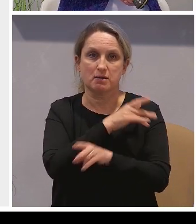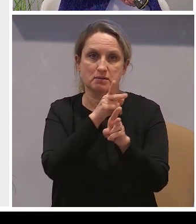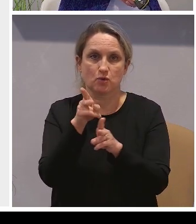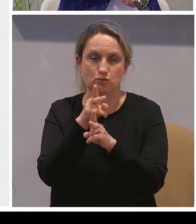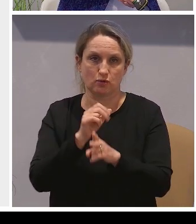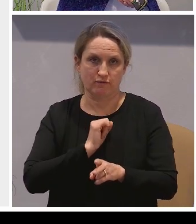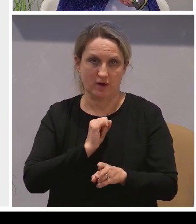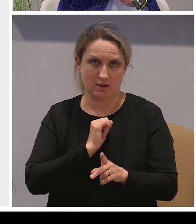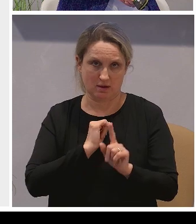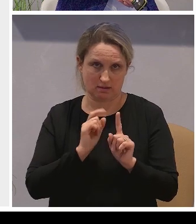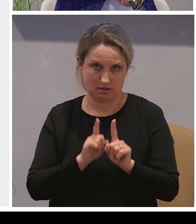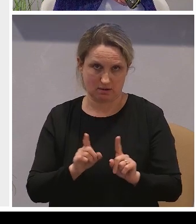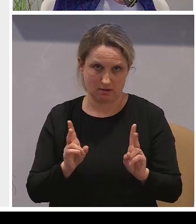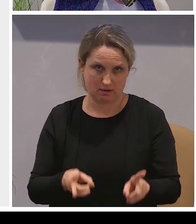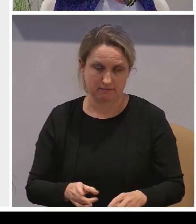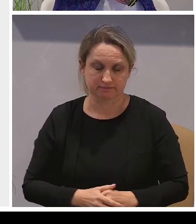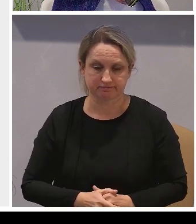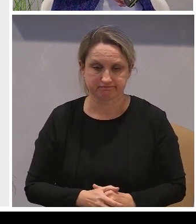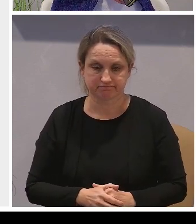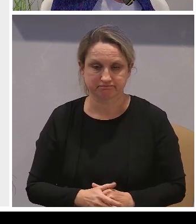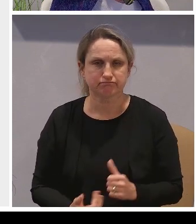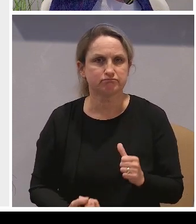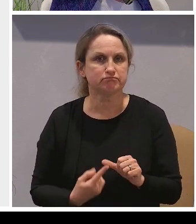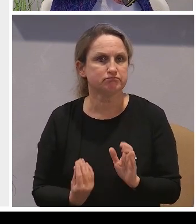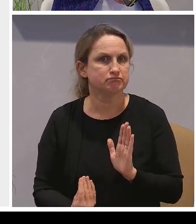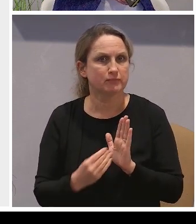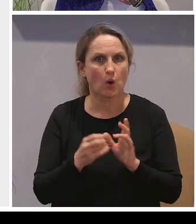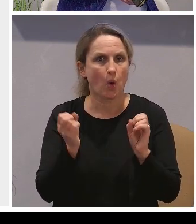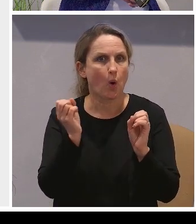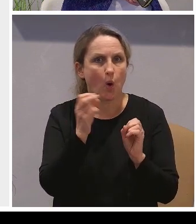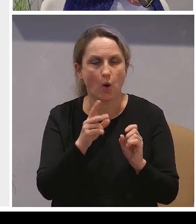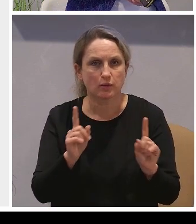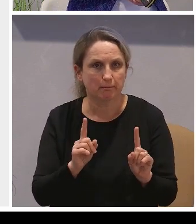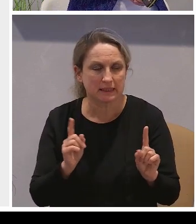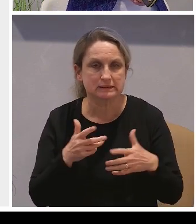system. Also, once a year, their blood pressure needs to be checked.